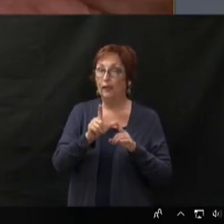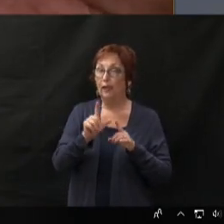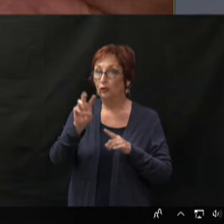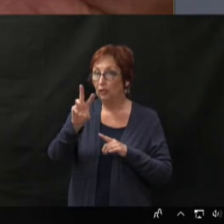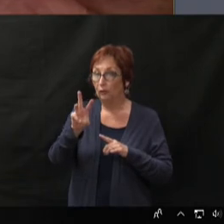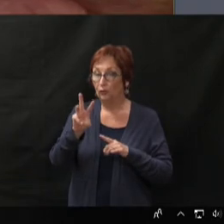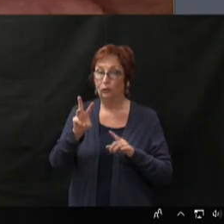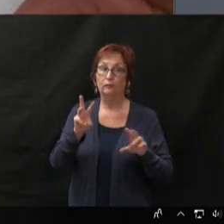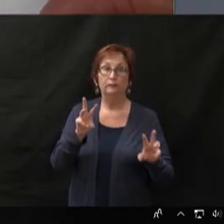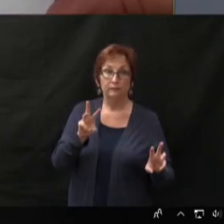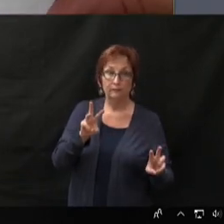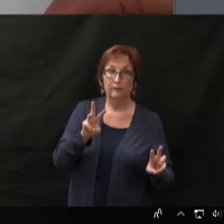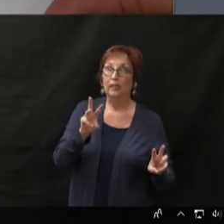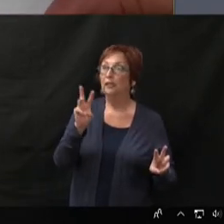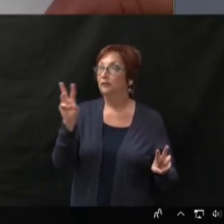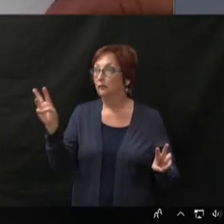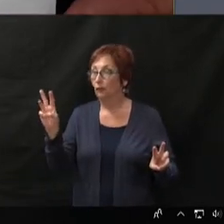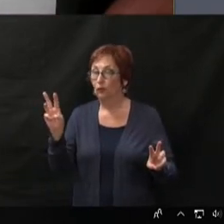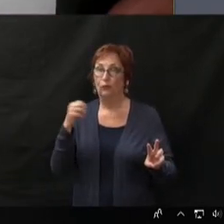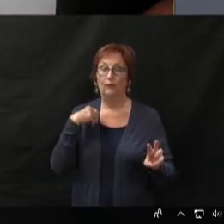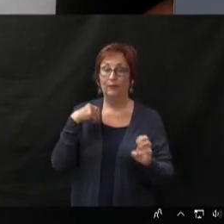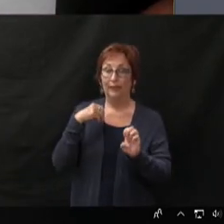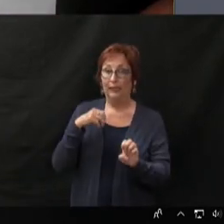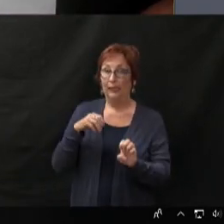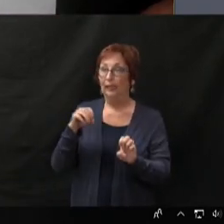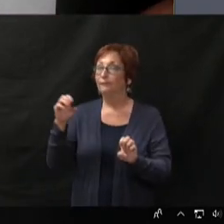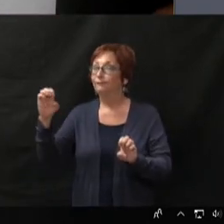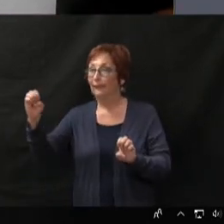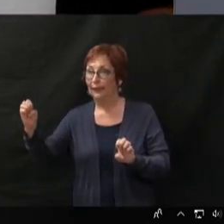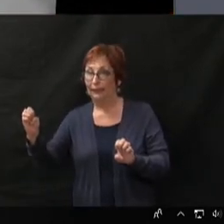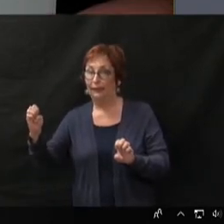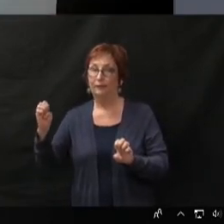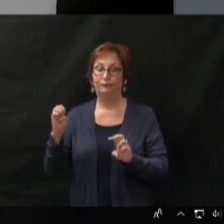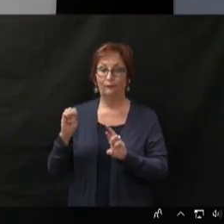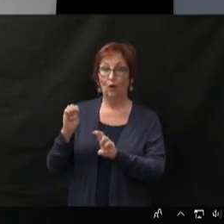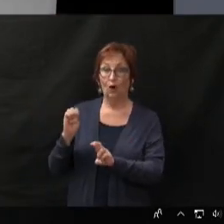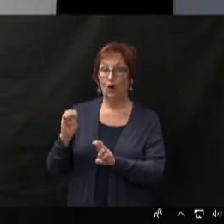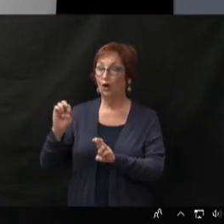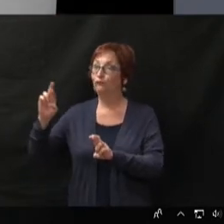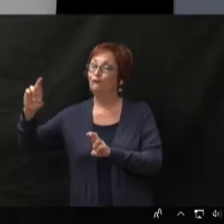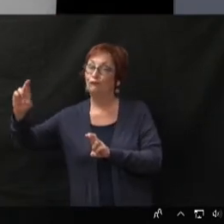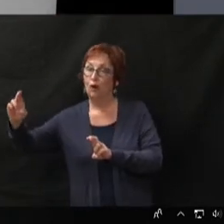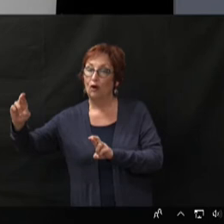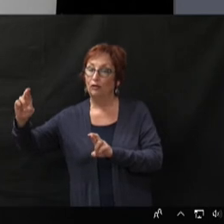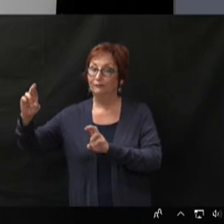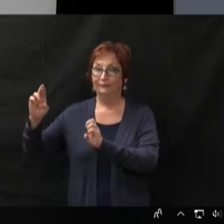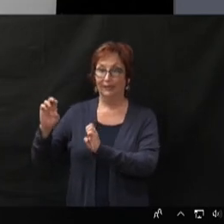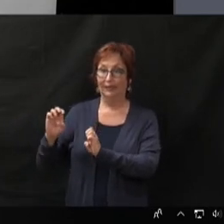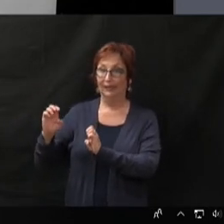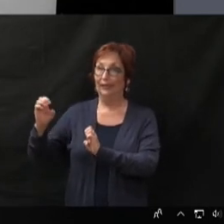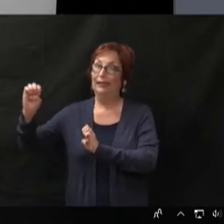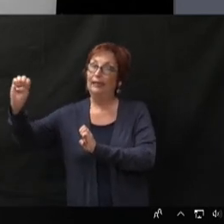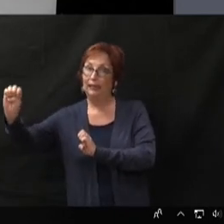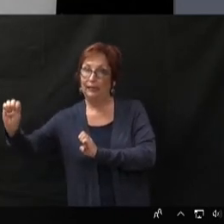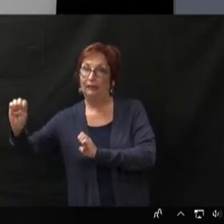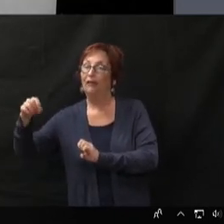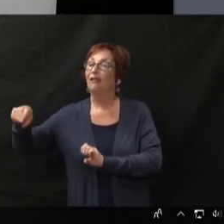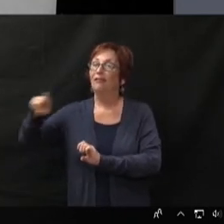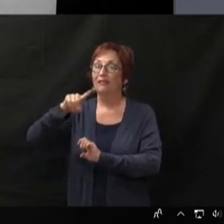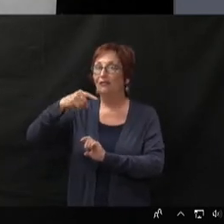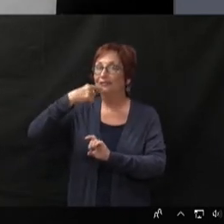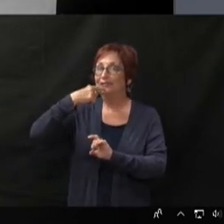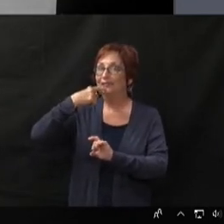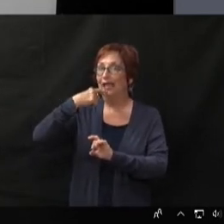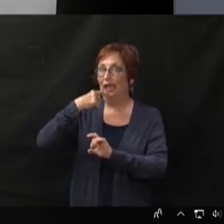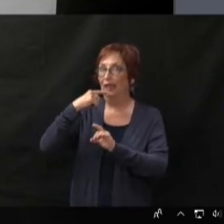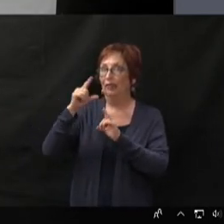E, R, E. So I'm giving the letters, and they're saying the letters. We never try to finger